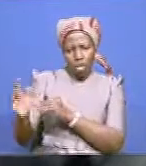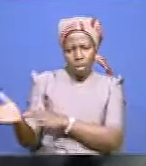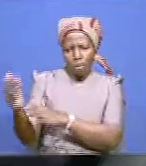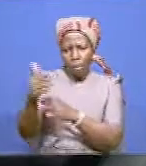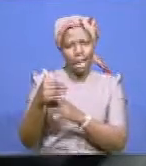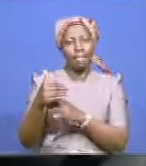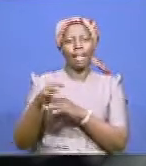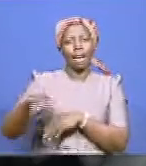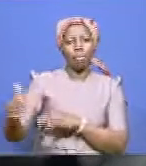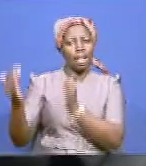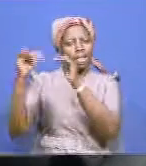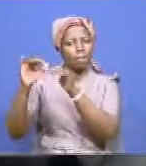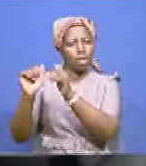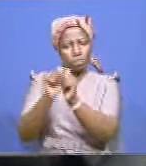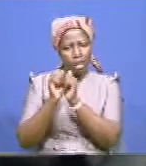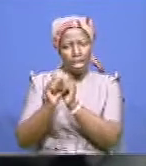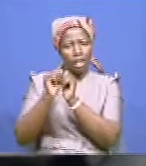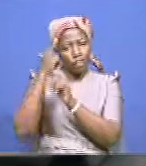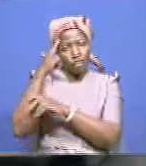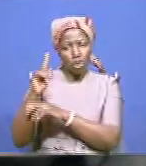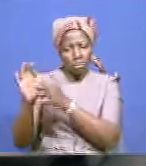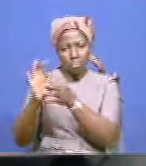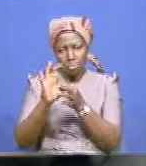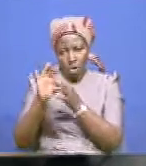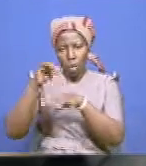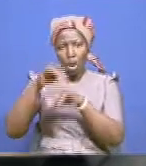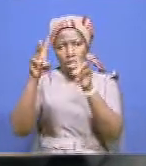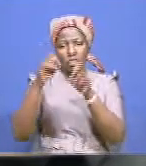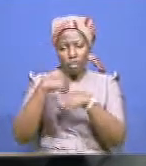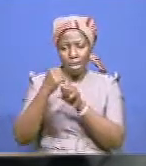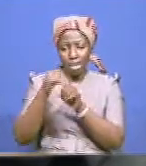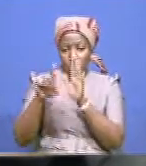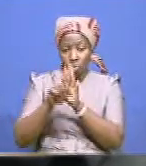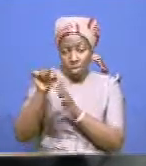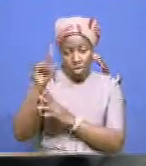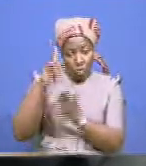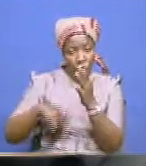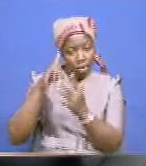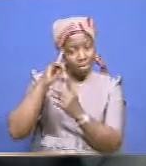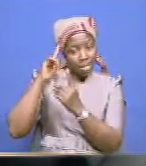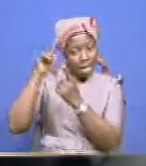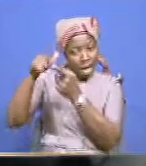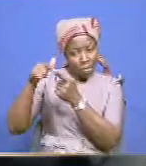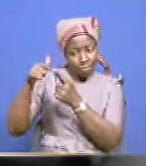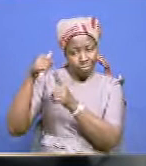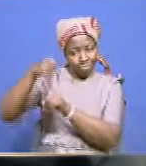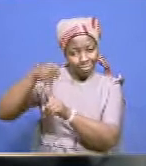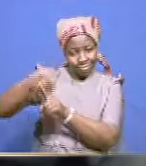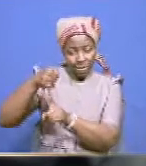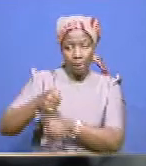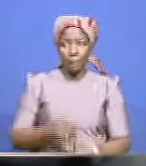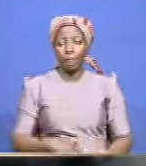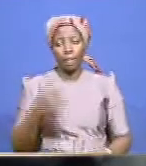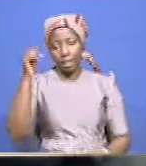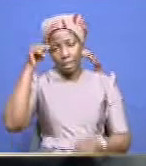purposes of uniformity on issues of legislation. Therefore, that is what we're pursuing mm-hmm, together on issues of common approach. Remember, recently there